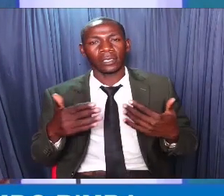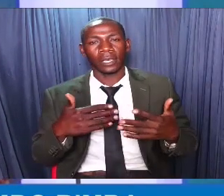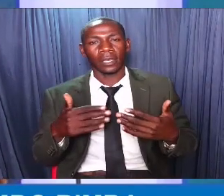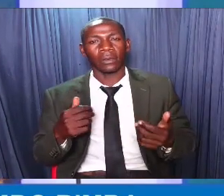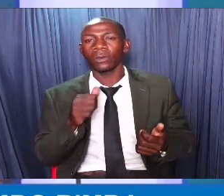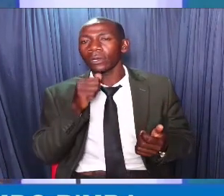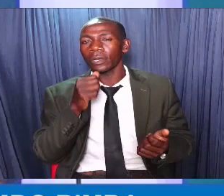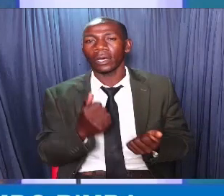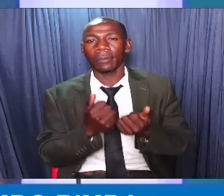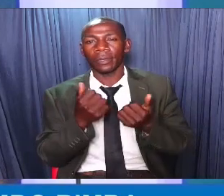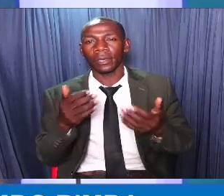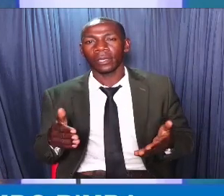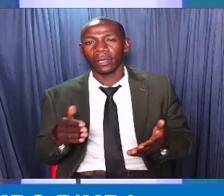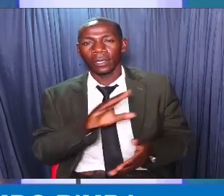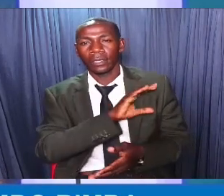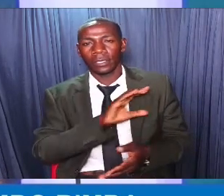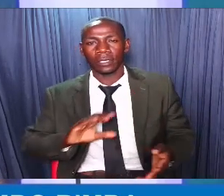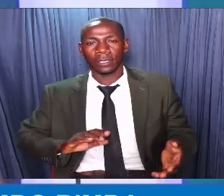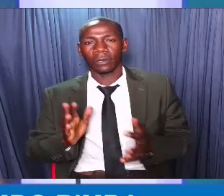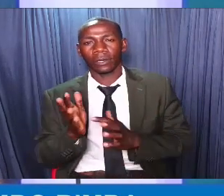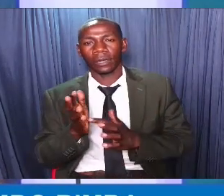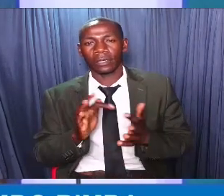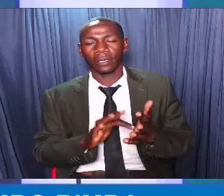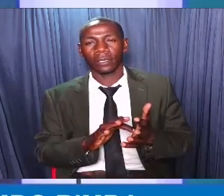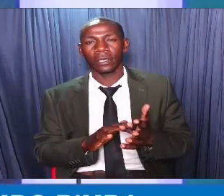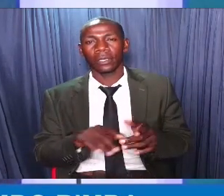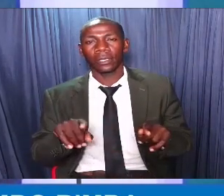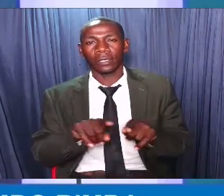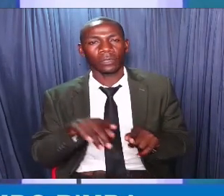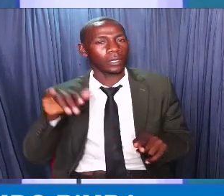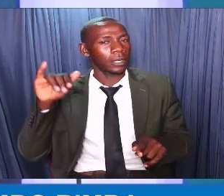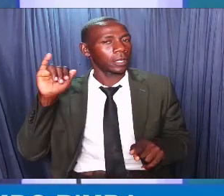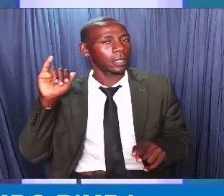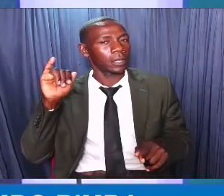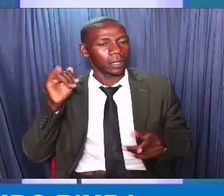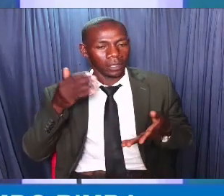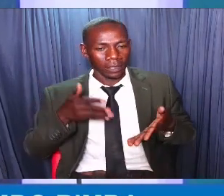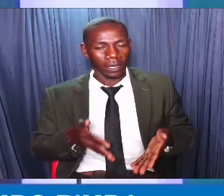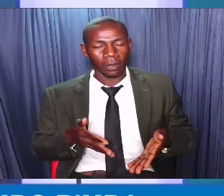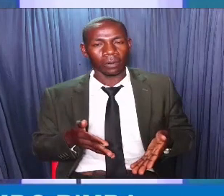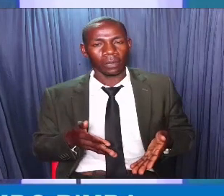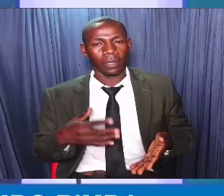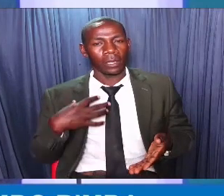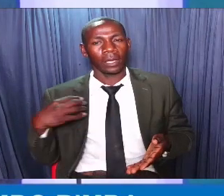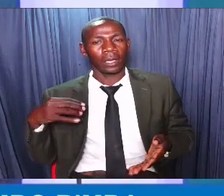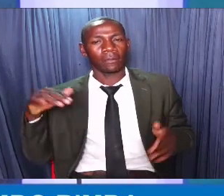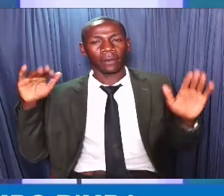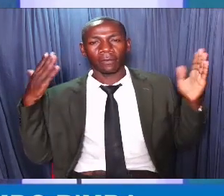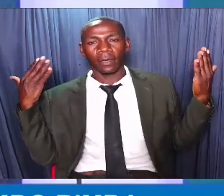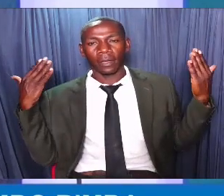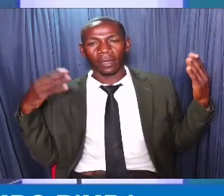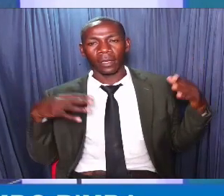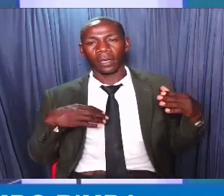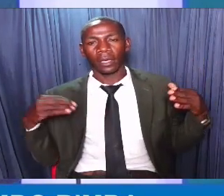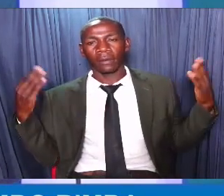the signs were meant in the Yesu past. Yesu Kristo. Jesus Christ. Yeye yule jana. Is the same yesterday. Na leo. And today. Na milele. And forever.